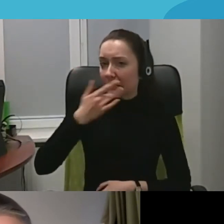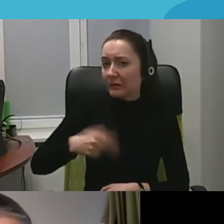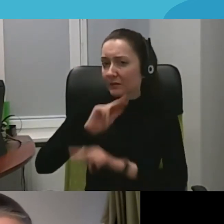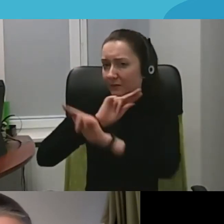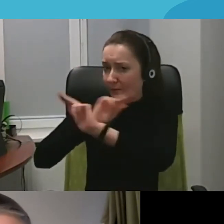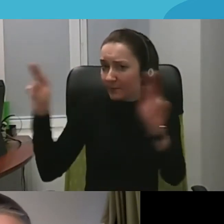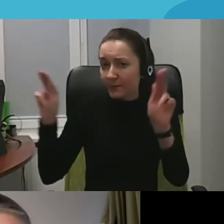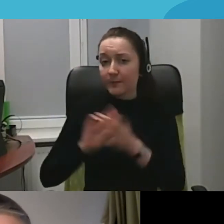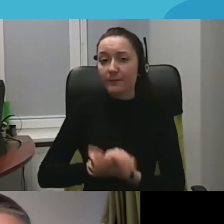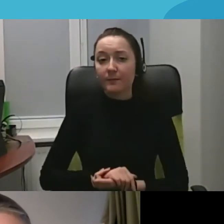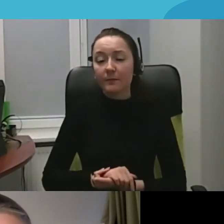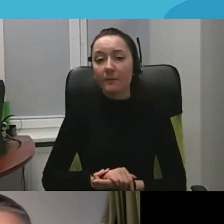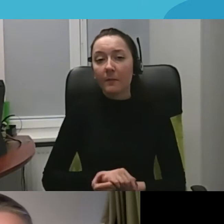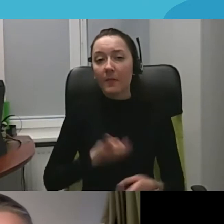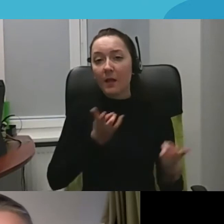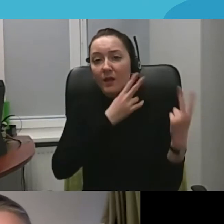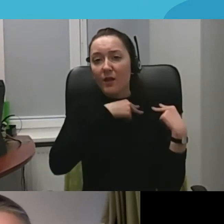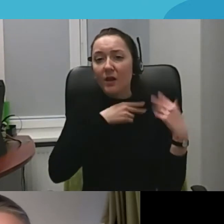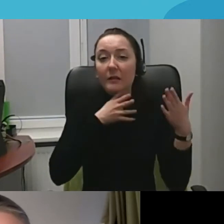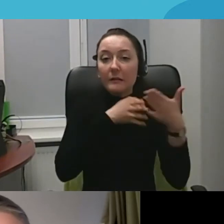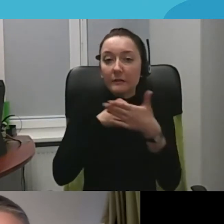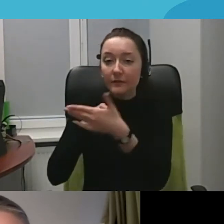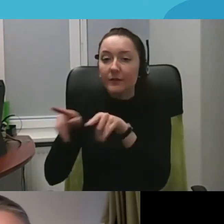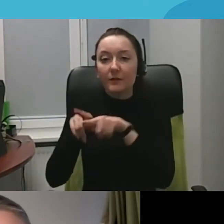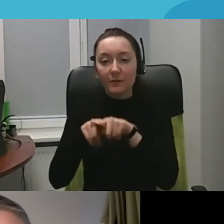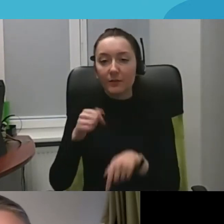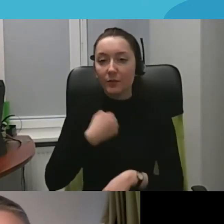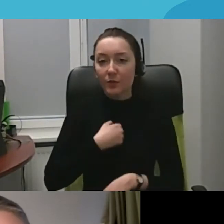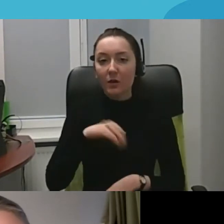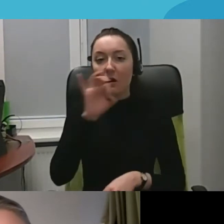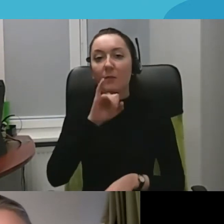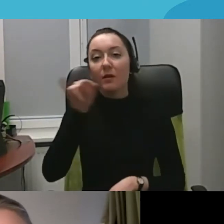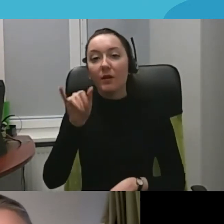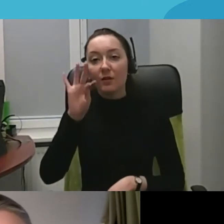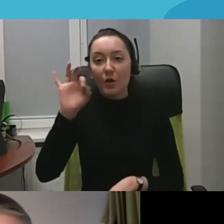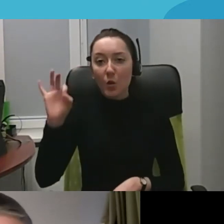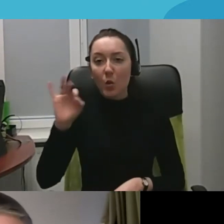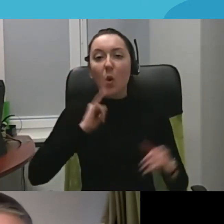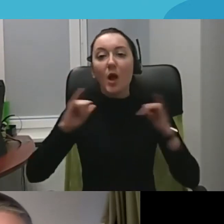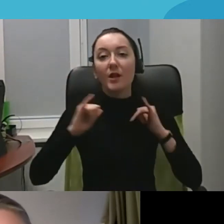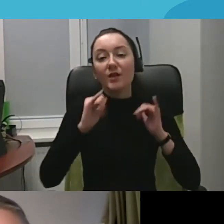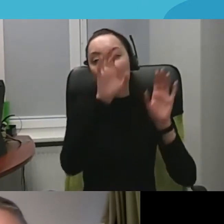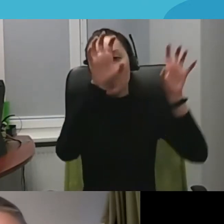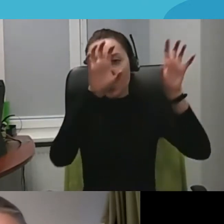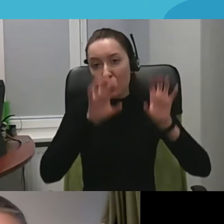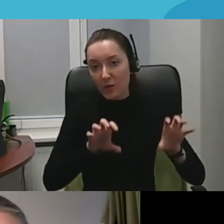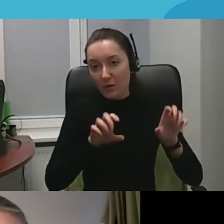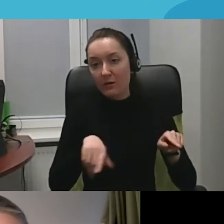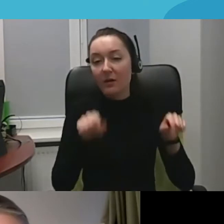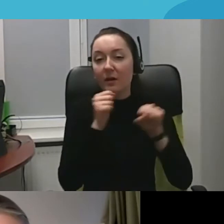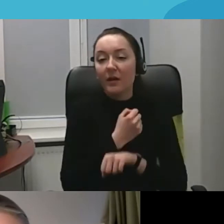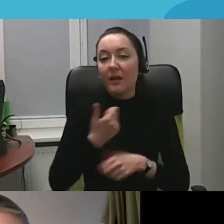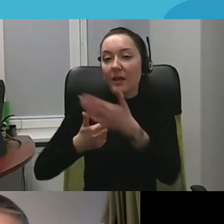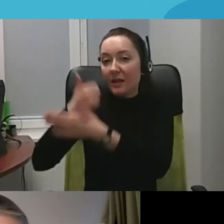Code of Conduct for Special Procedures mandate holders, which demands that we respect the principles of independence,